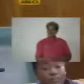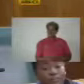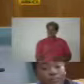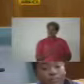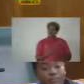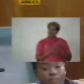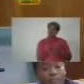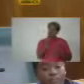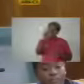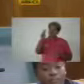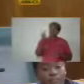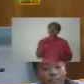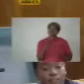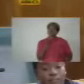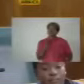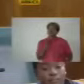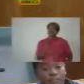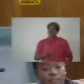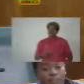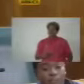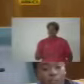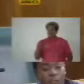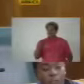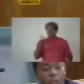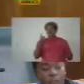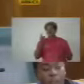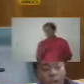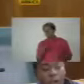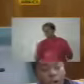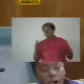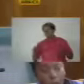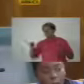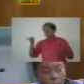and 2 get pregnant, you then have